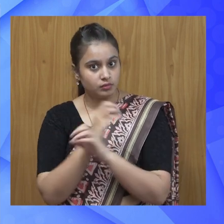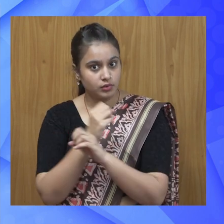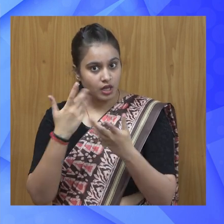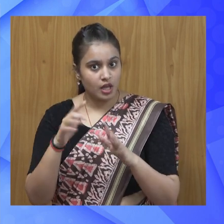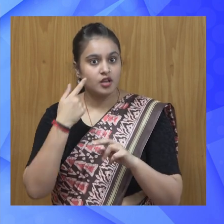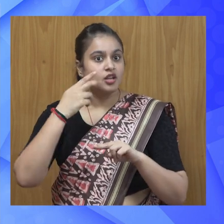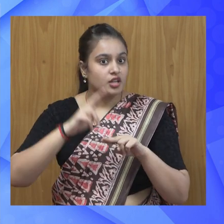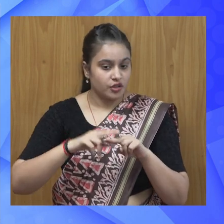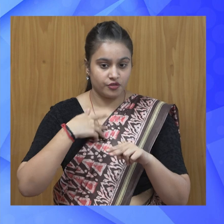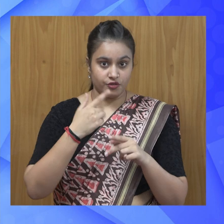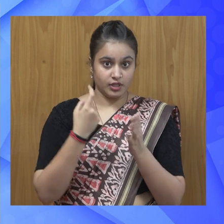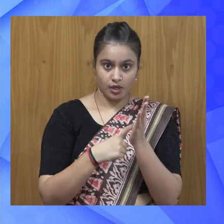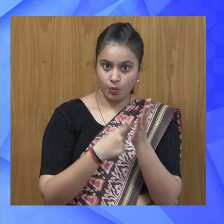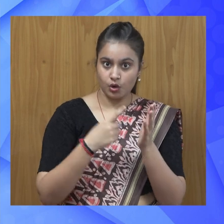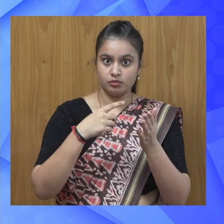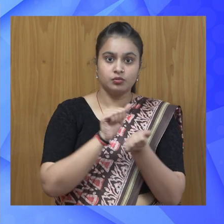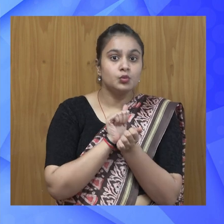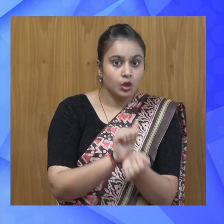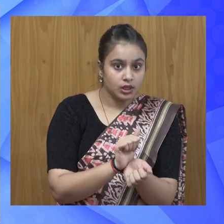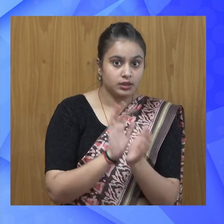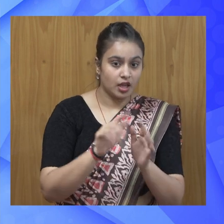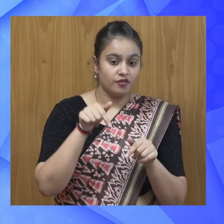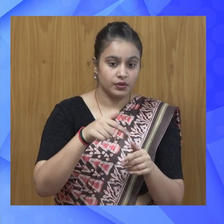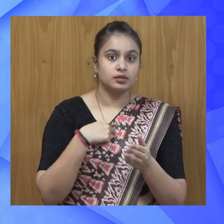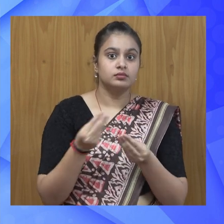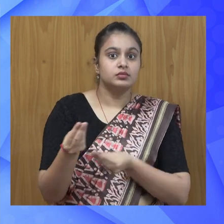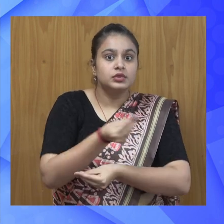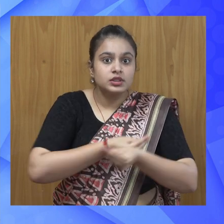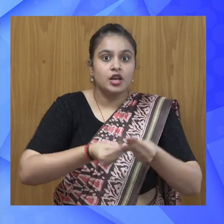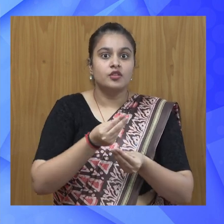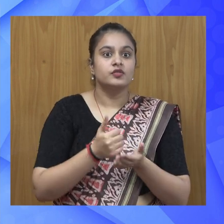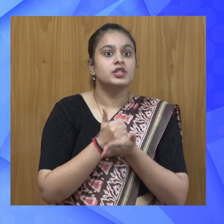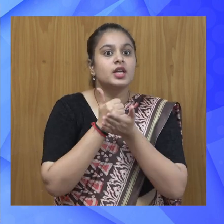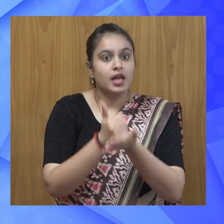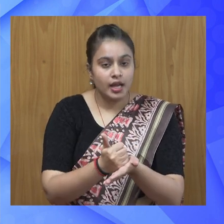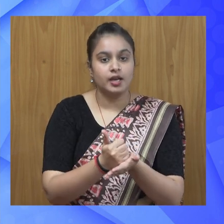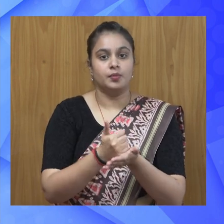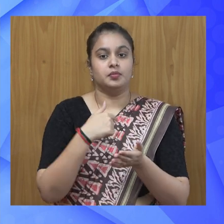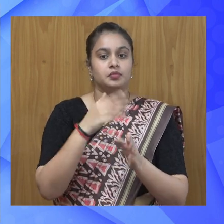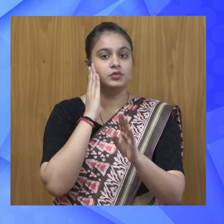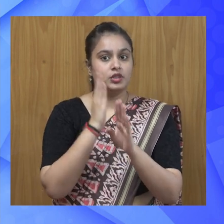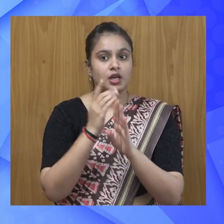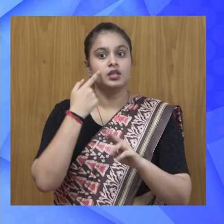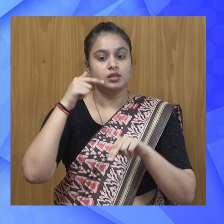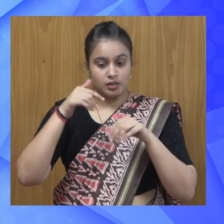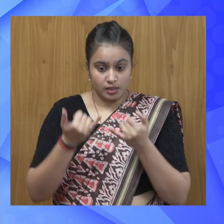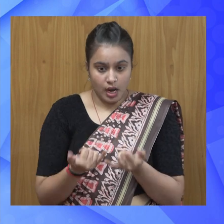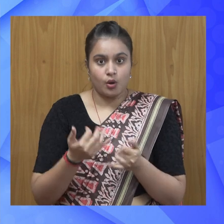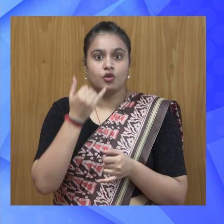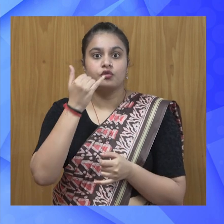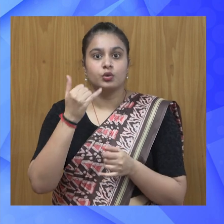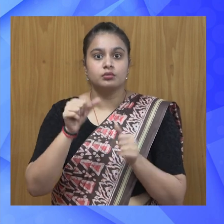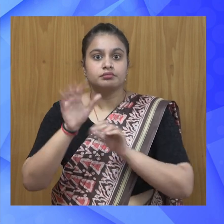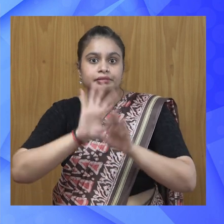even after you report to the local police, this service helps you to tell directly that okay, your phone is now active.